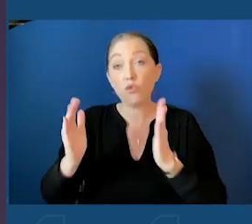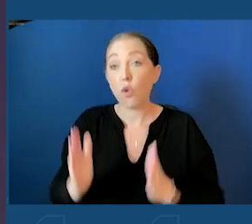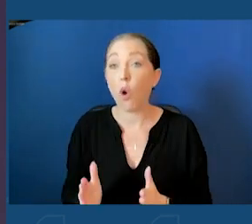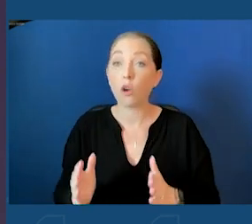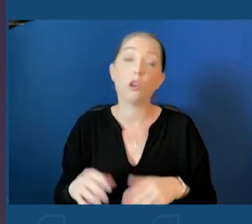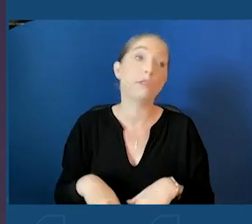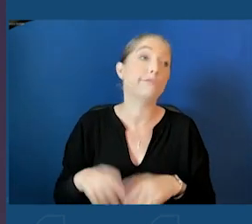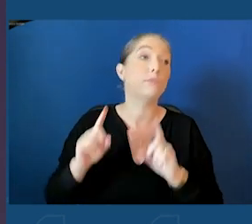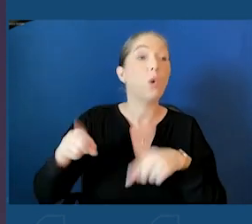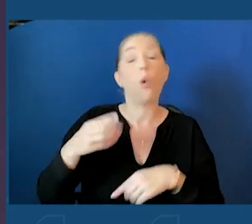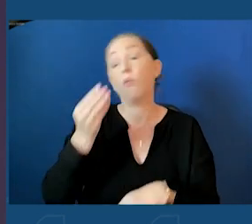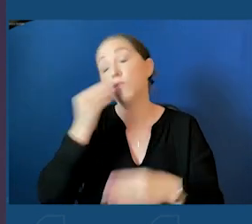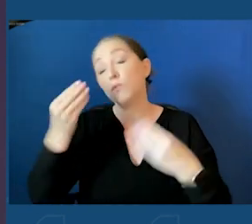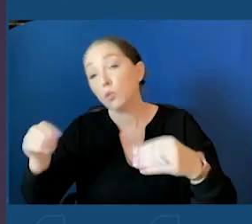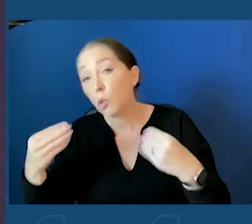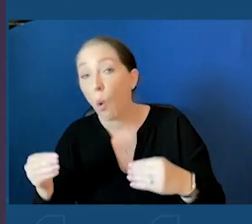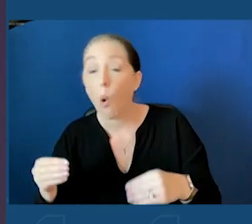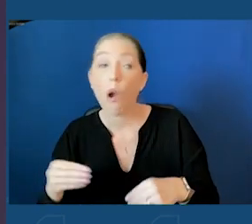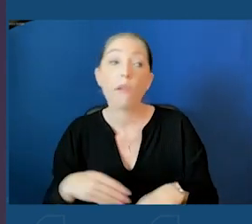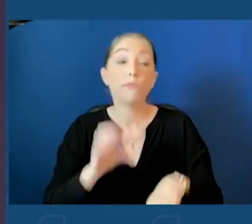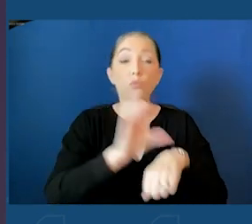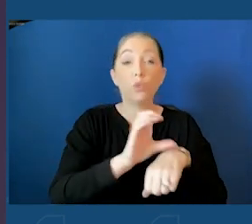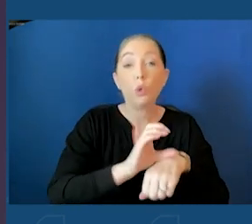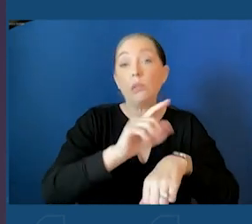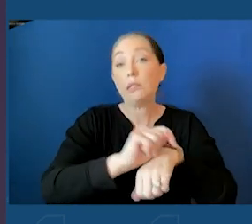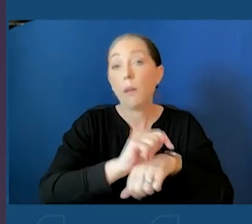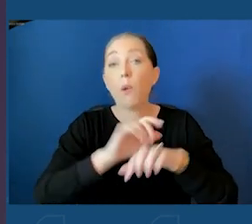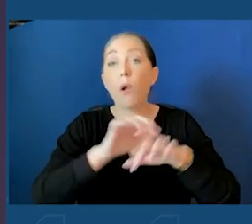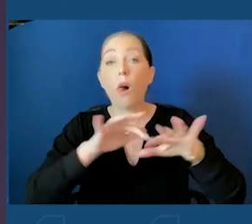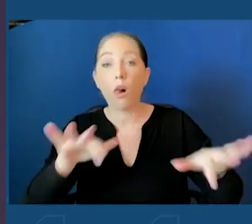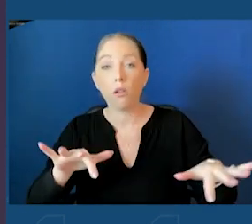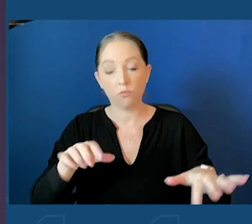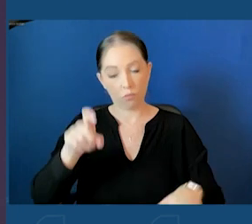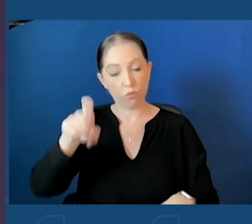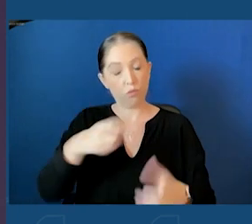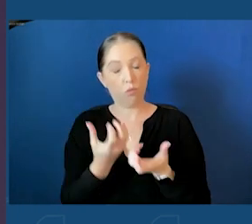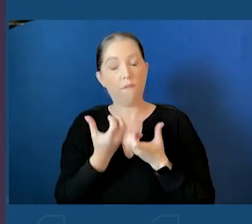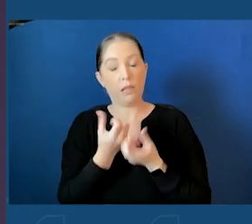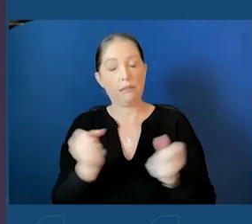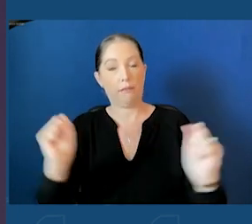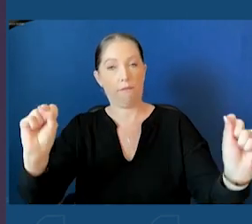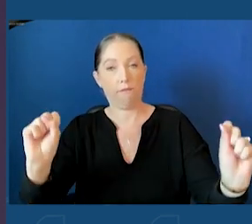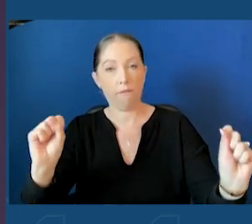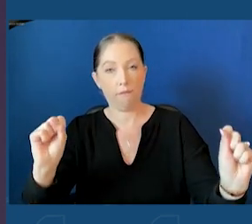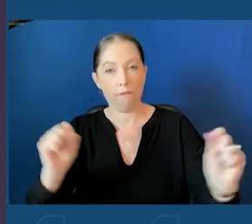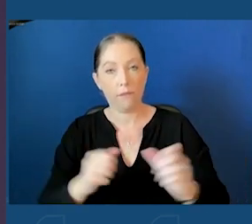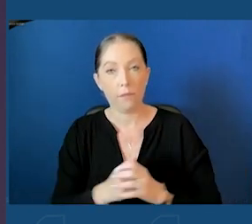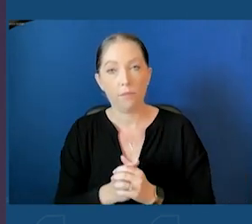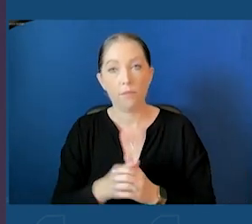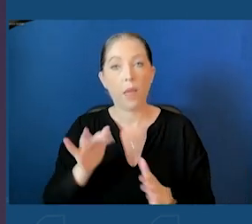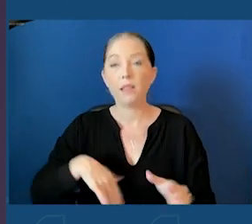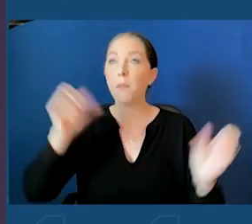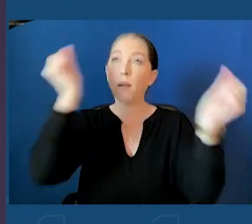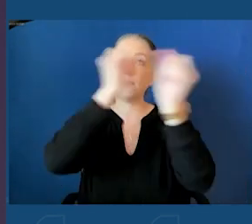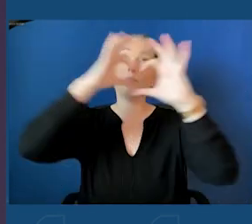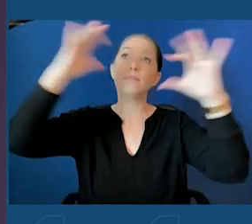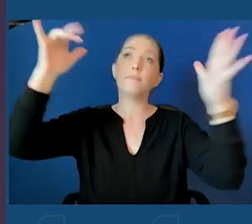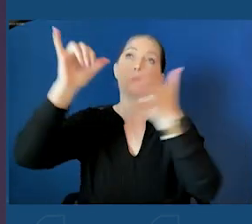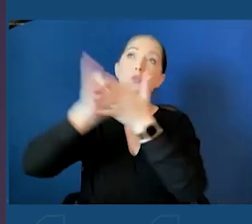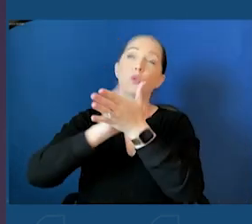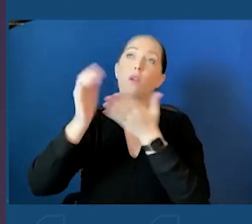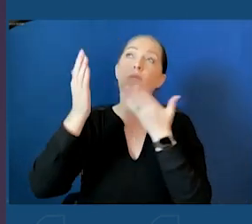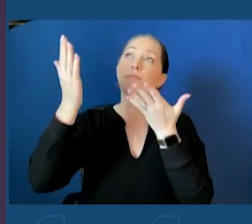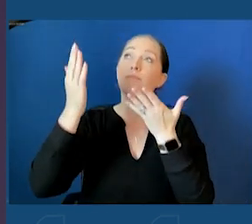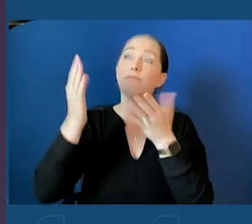or a community center should just feel as safe as well. That is my vision for New York, plain and simple.